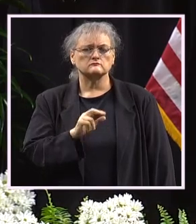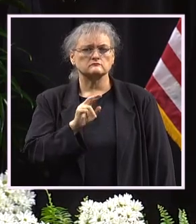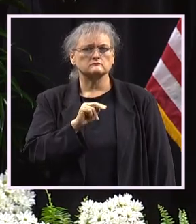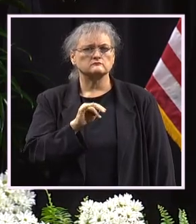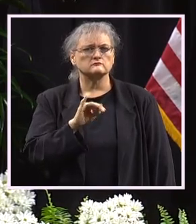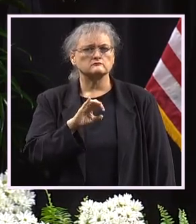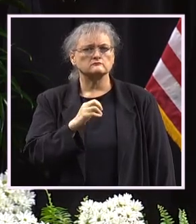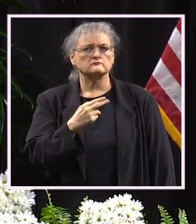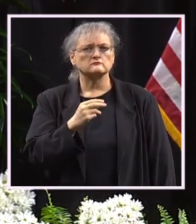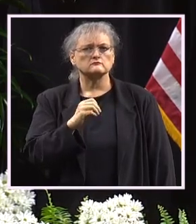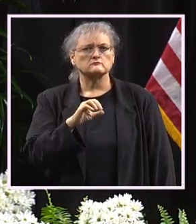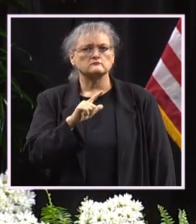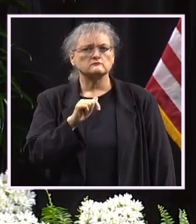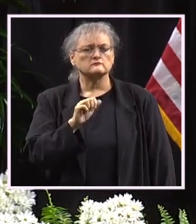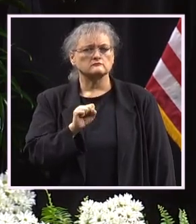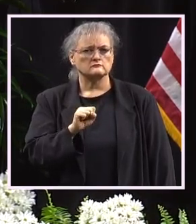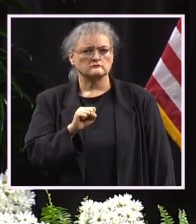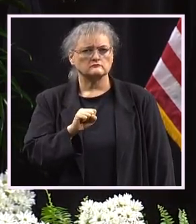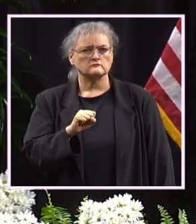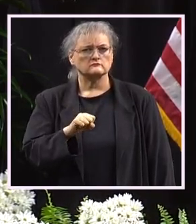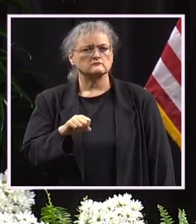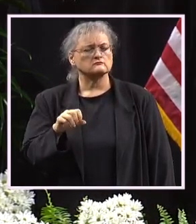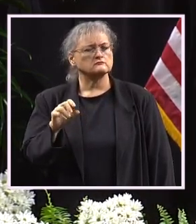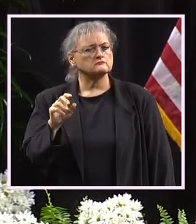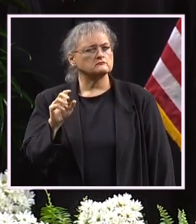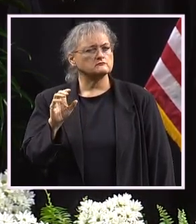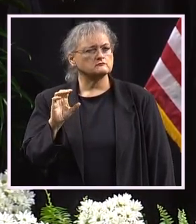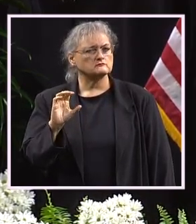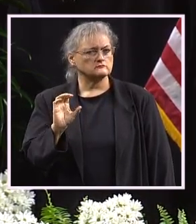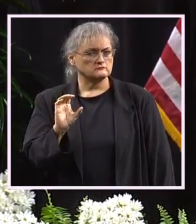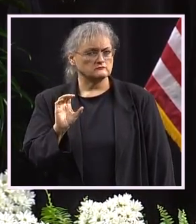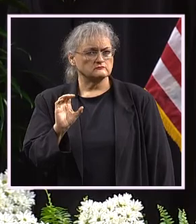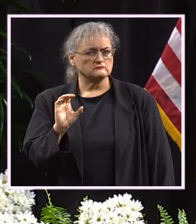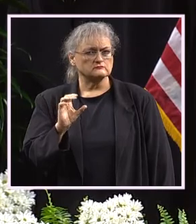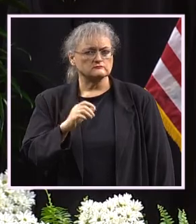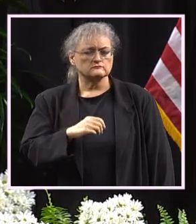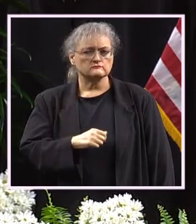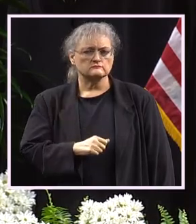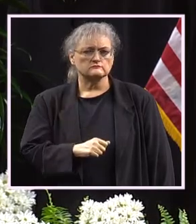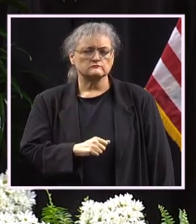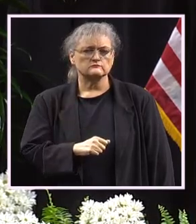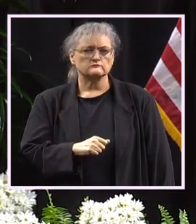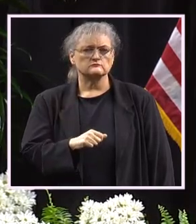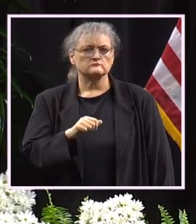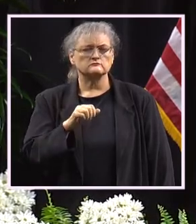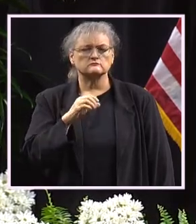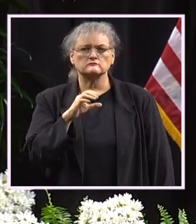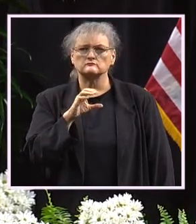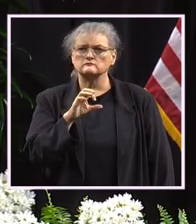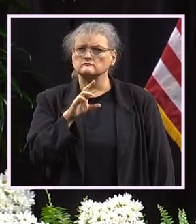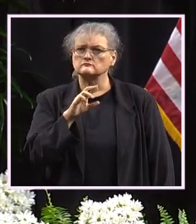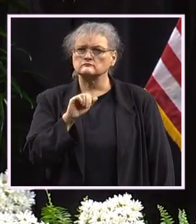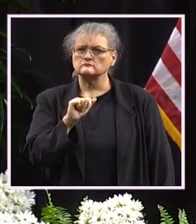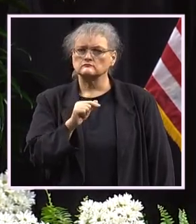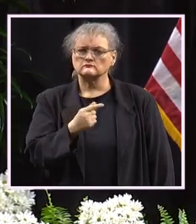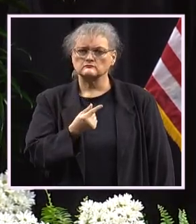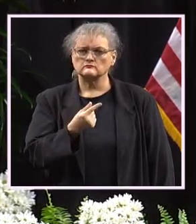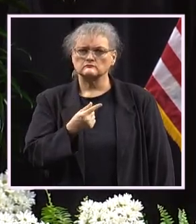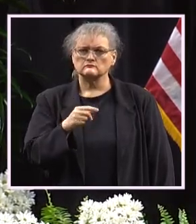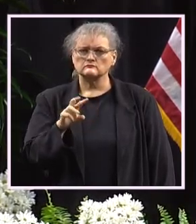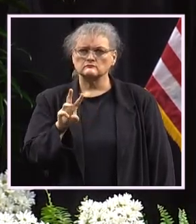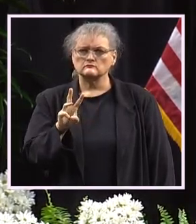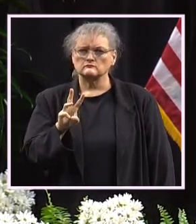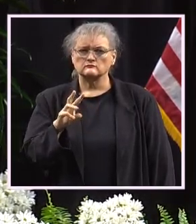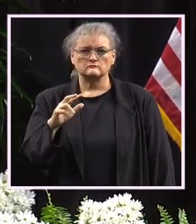Nicholas Alexander Pomonko, magna cum laude. Cray D. Lester III, cum